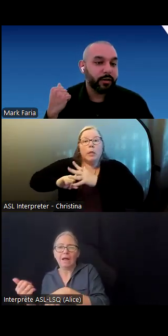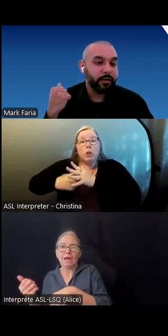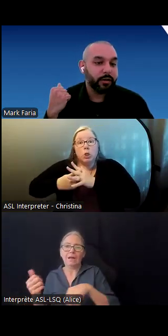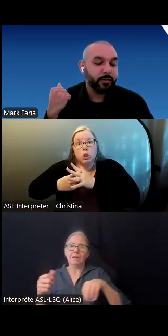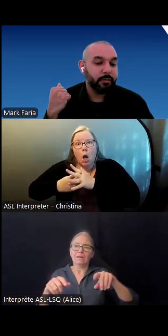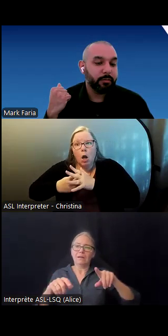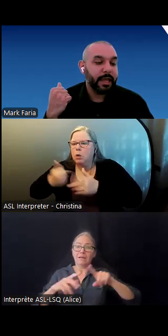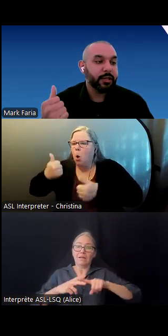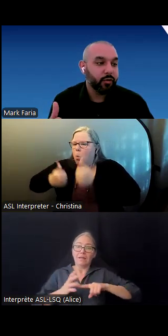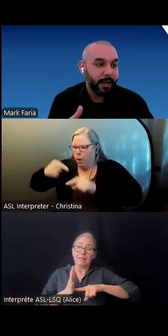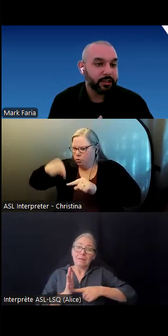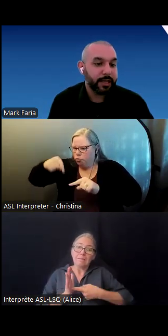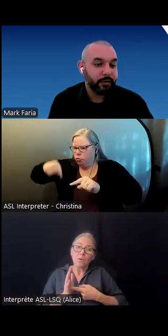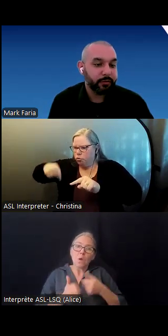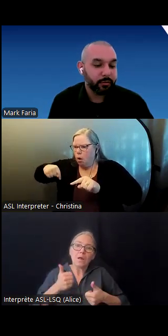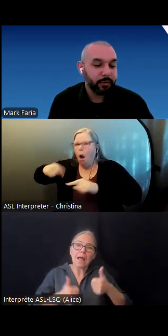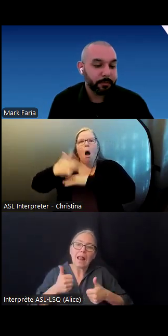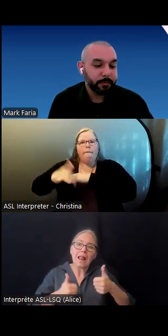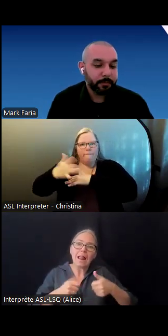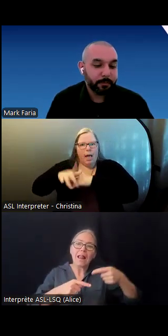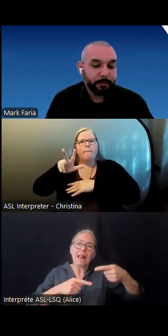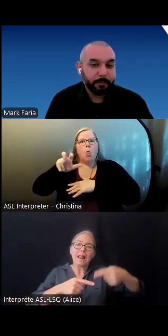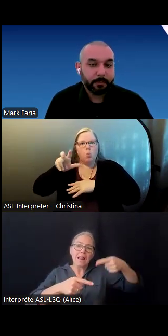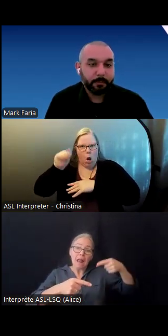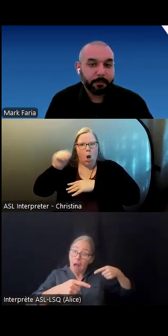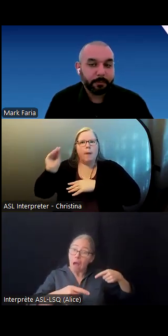they're paying you grants to carry forward.